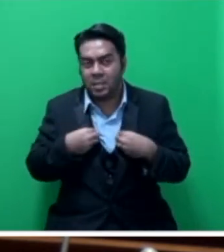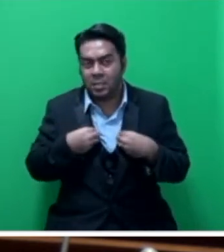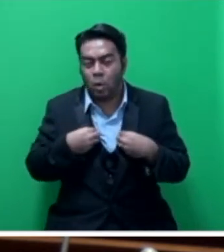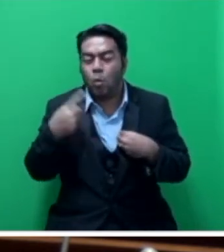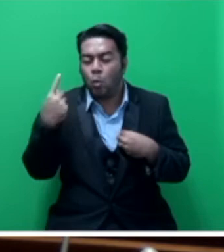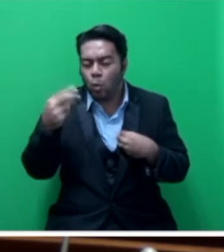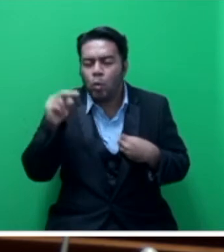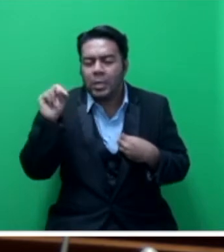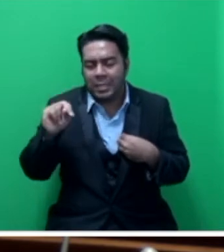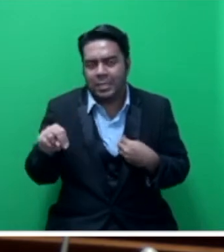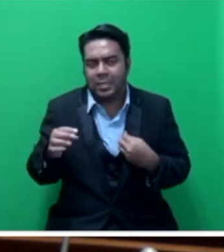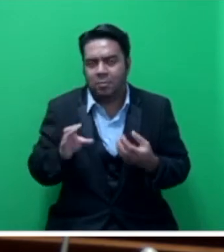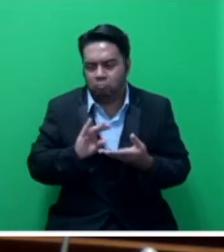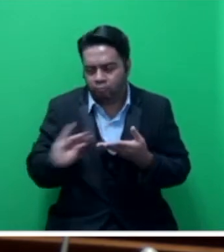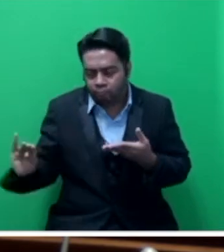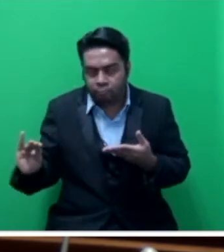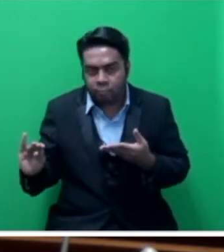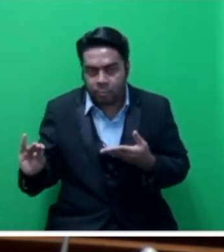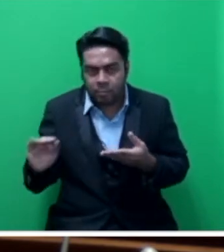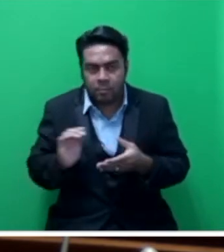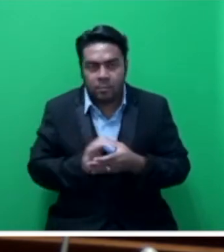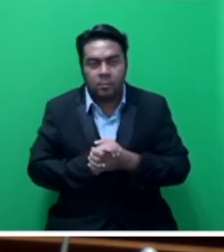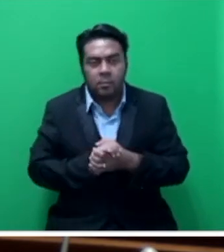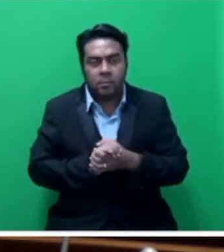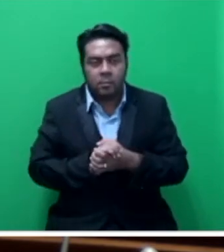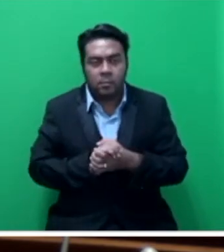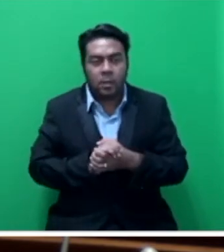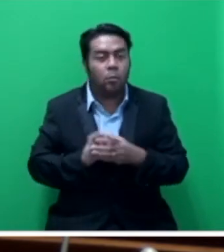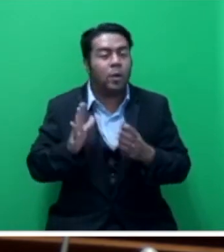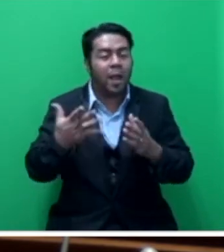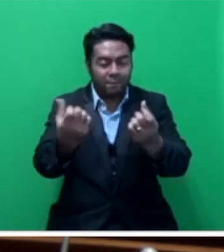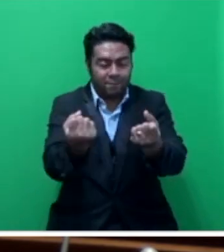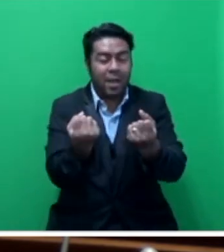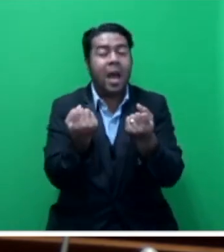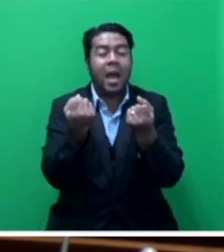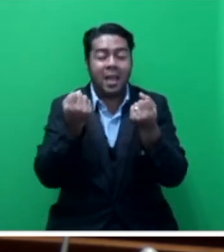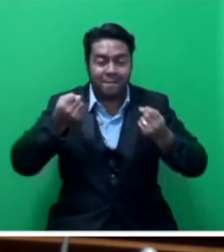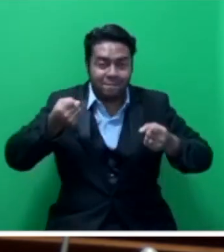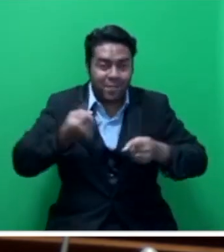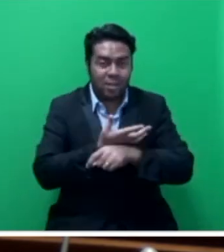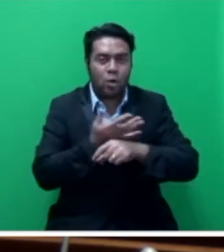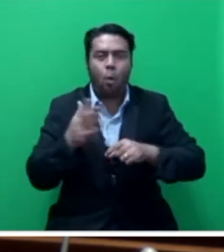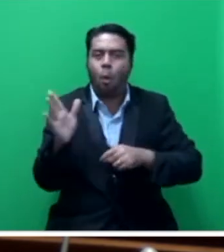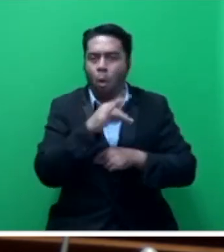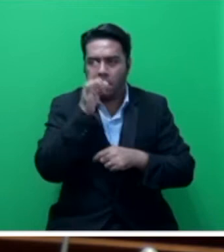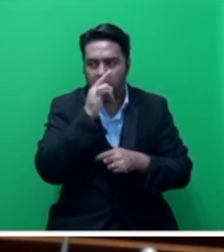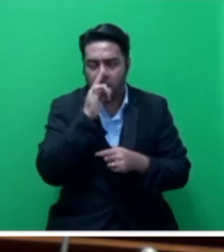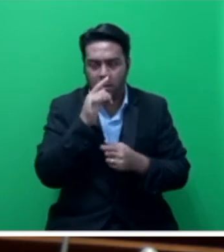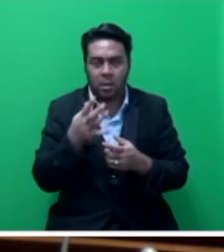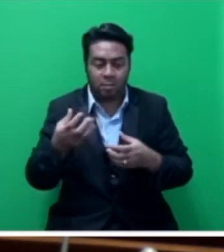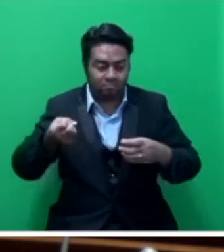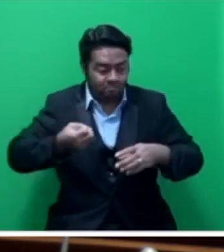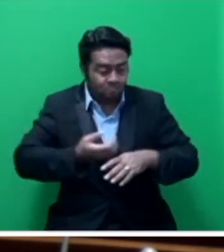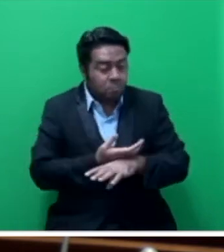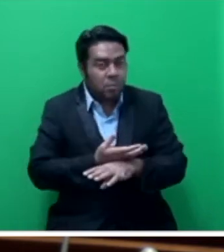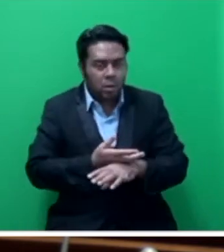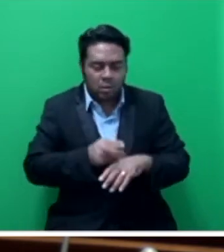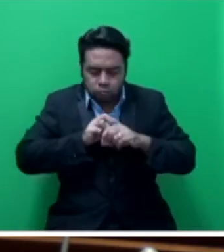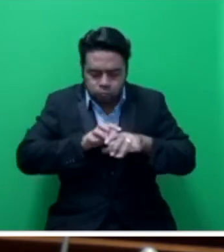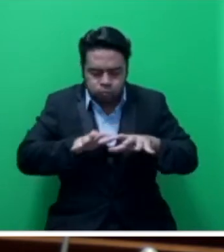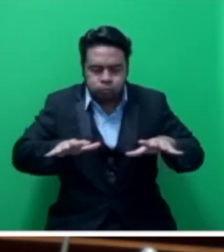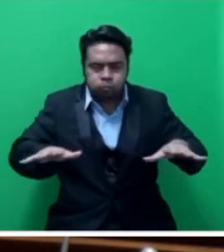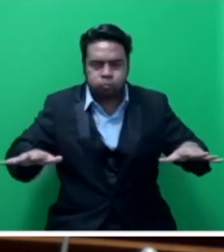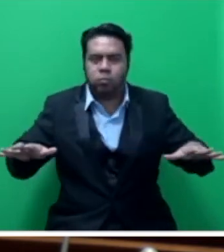most. The pandemic has affected all, and its impact is actually wide and